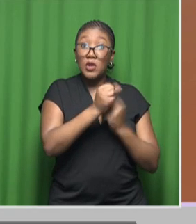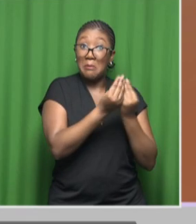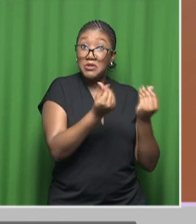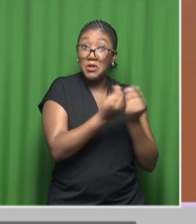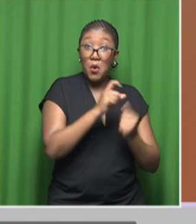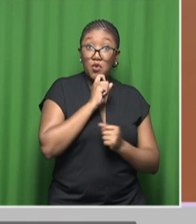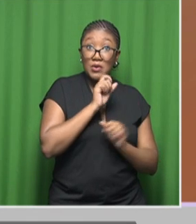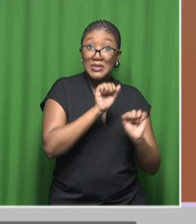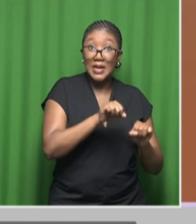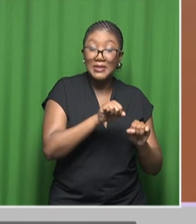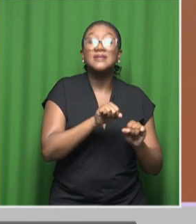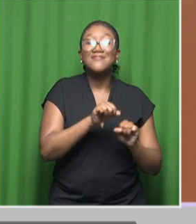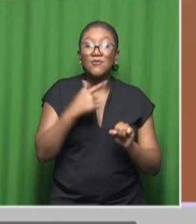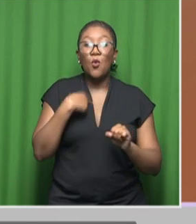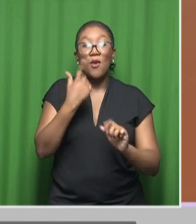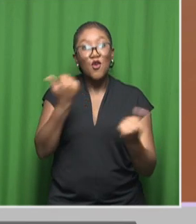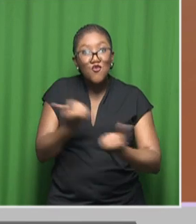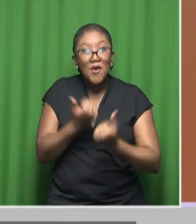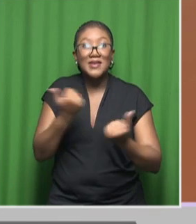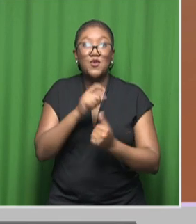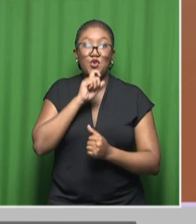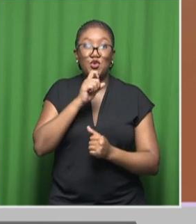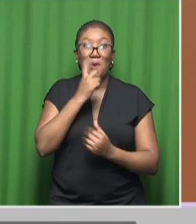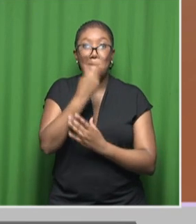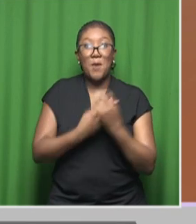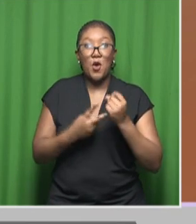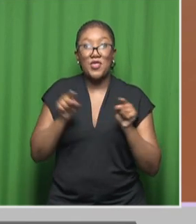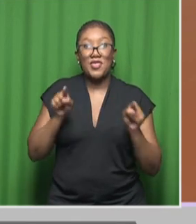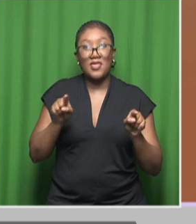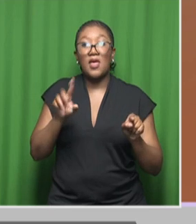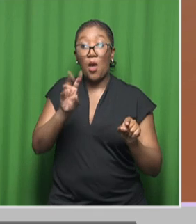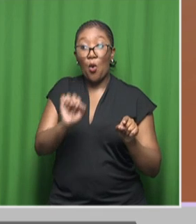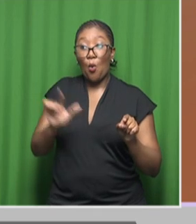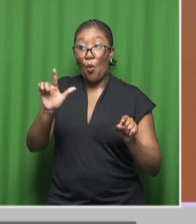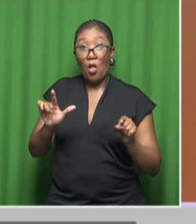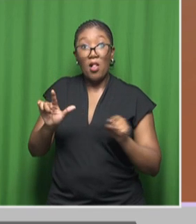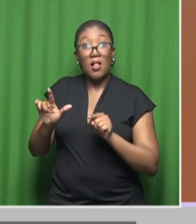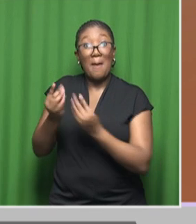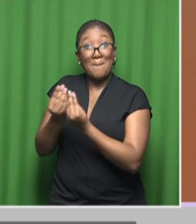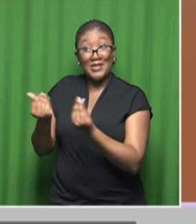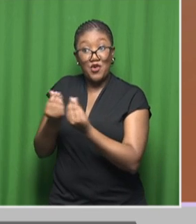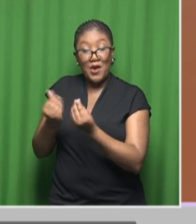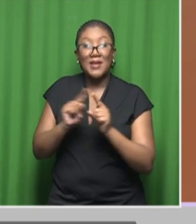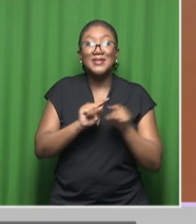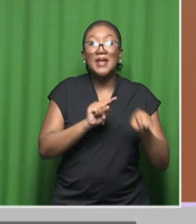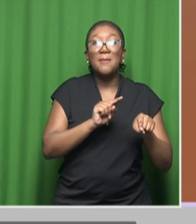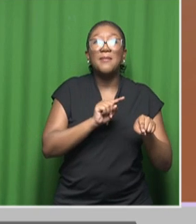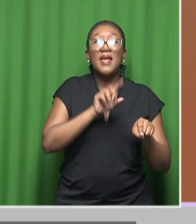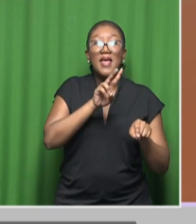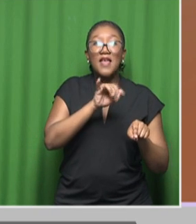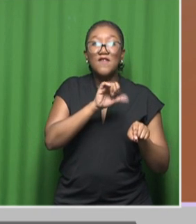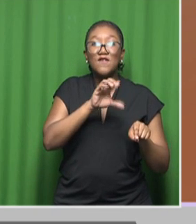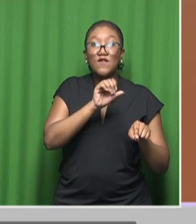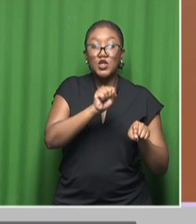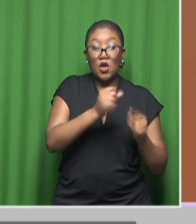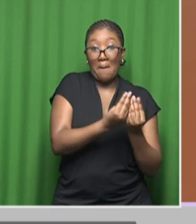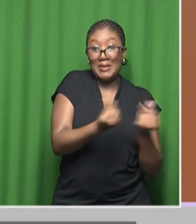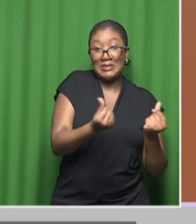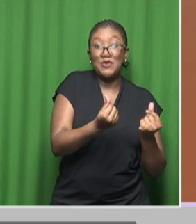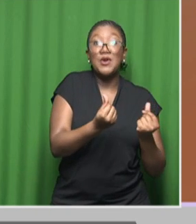We've already gone big on those specific materials already, and we never even anticipated that it will grow that